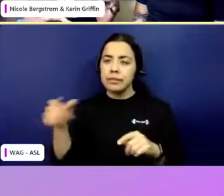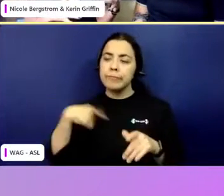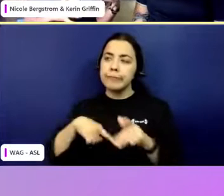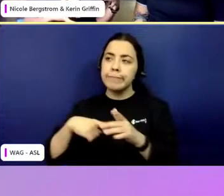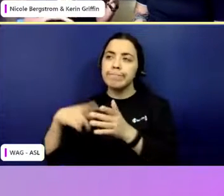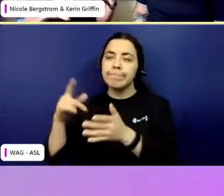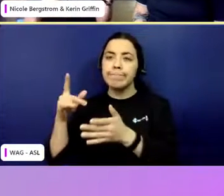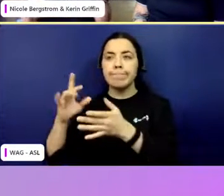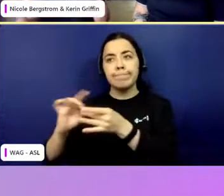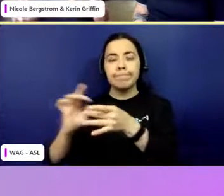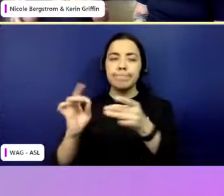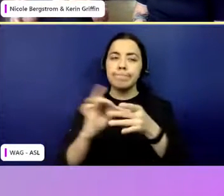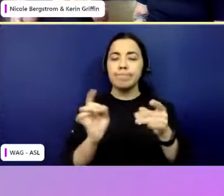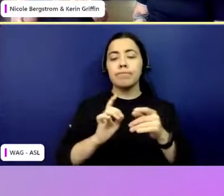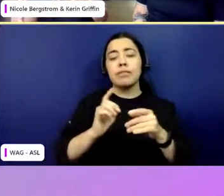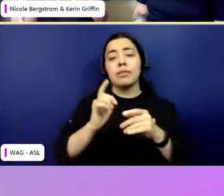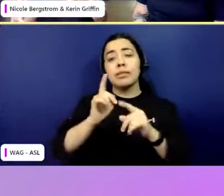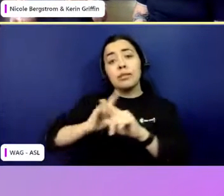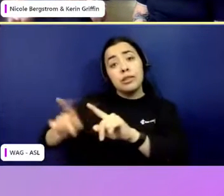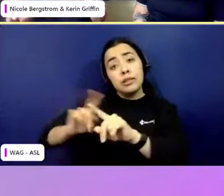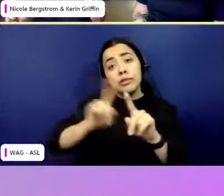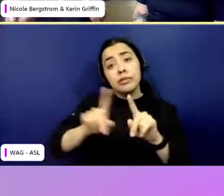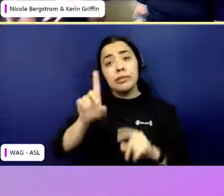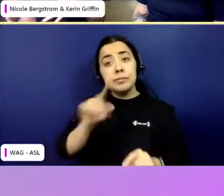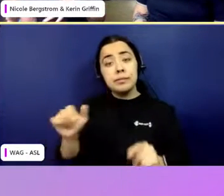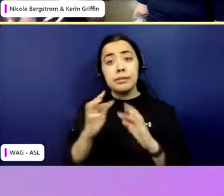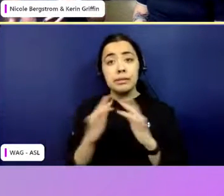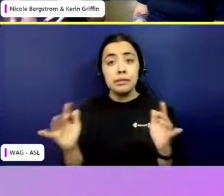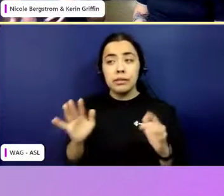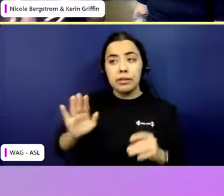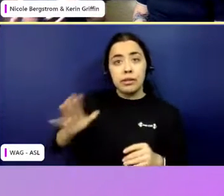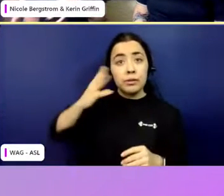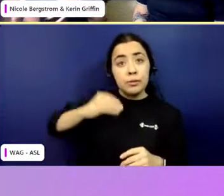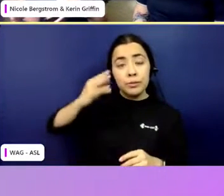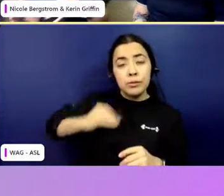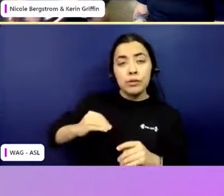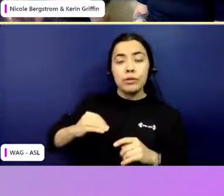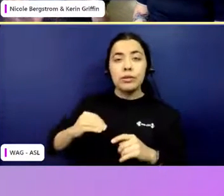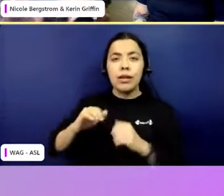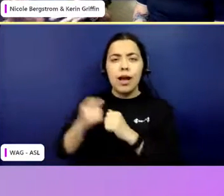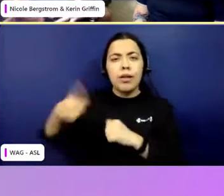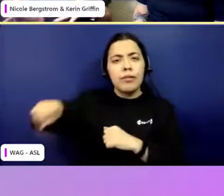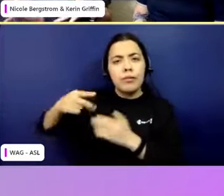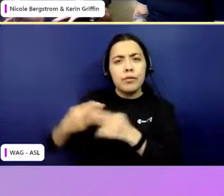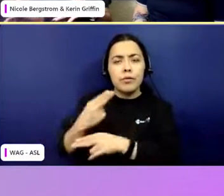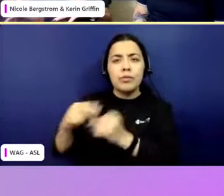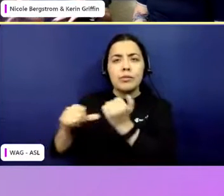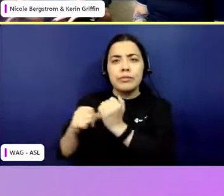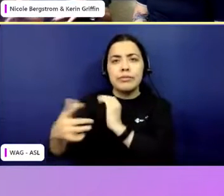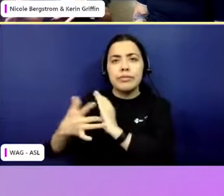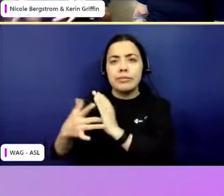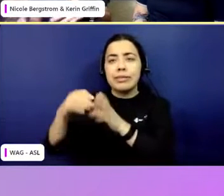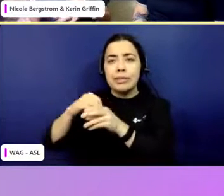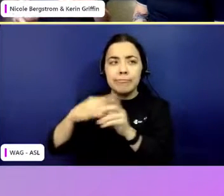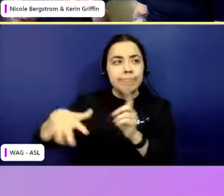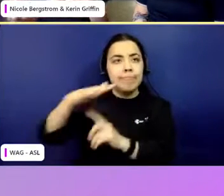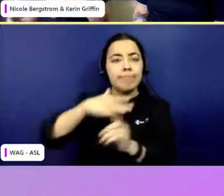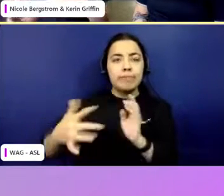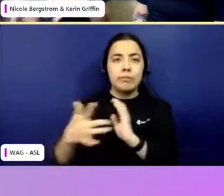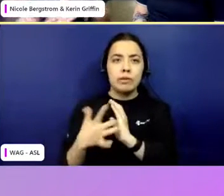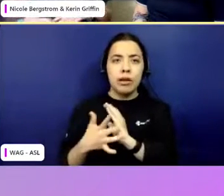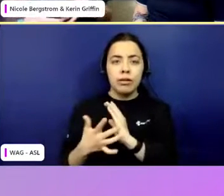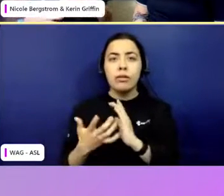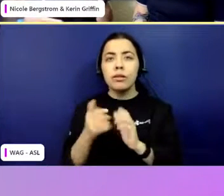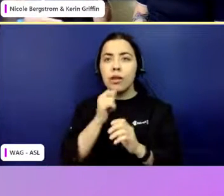and how different disabilities utilize assistive technology in the digital space, not only how